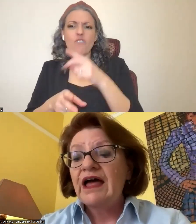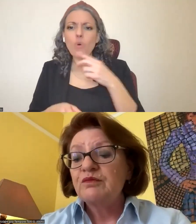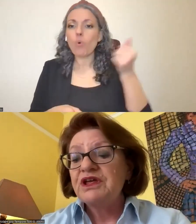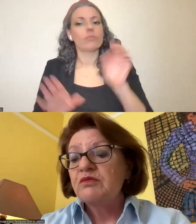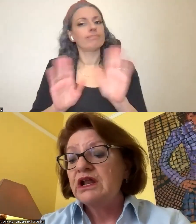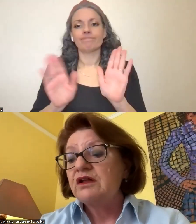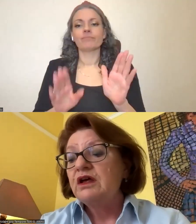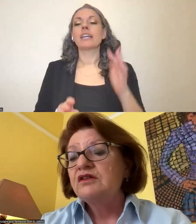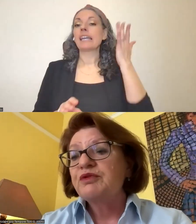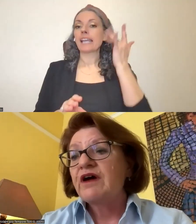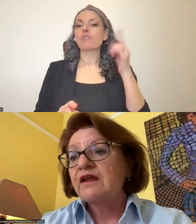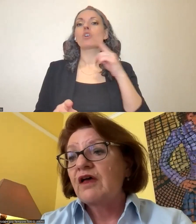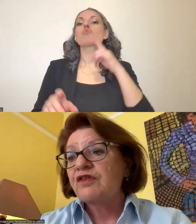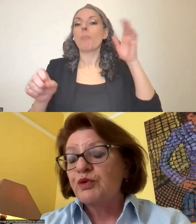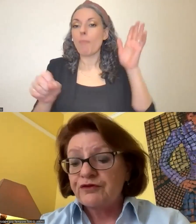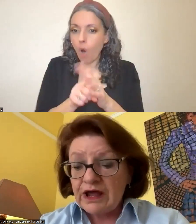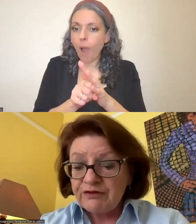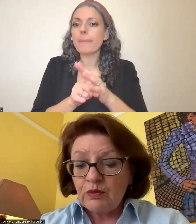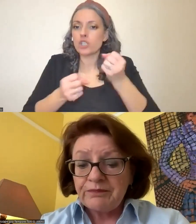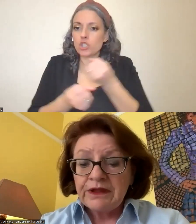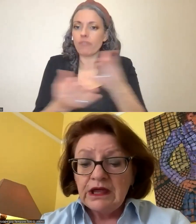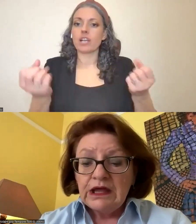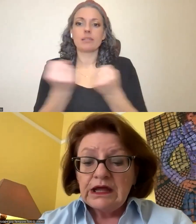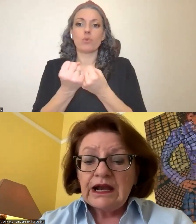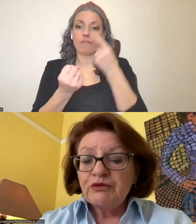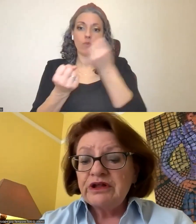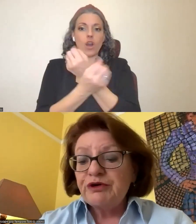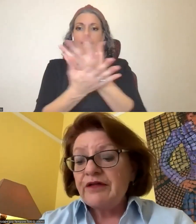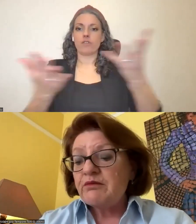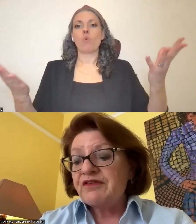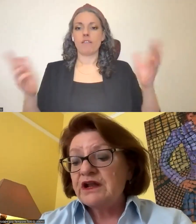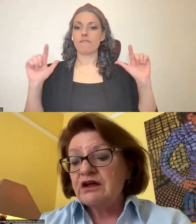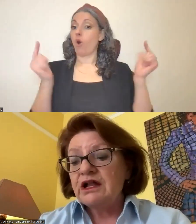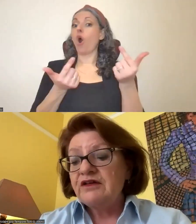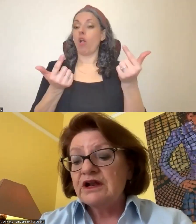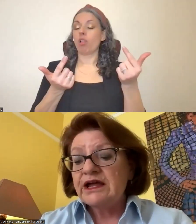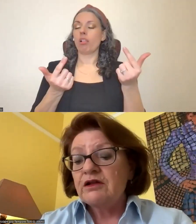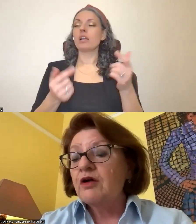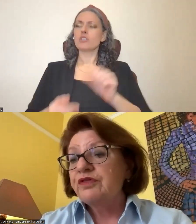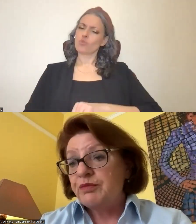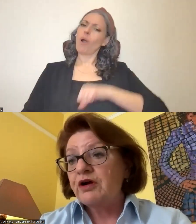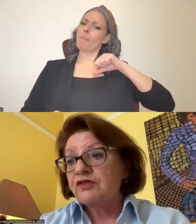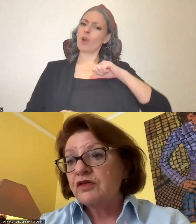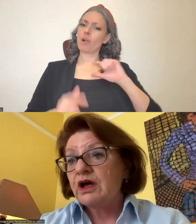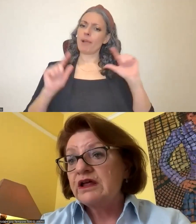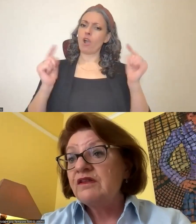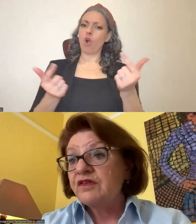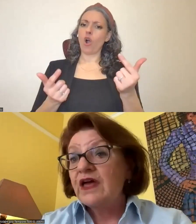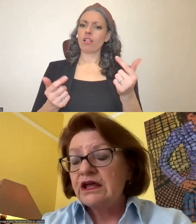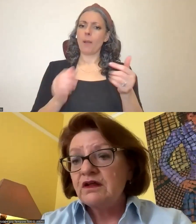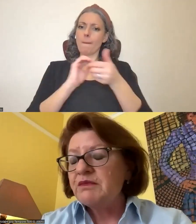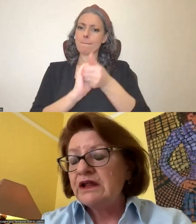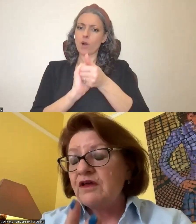has got to be committed to providing that support for everyone. And I'm really proud that my Senate colleagues and I, along with the partners in